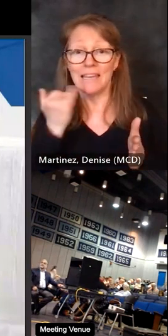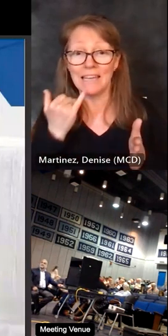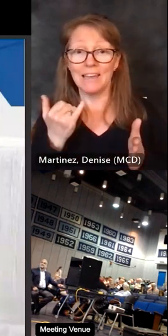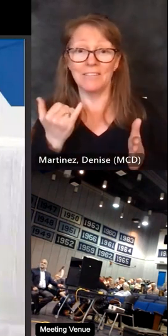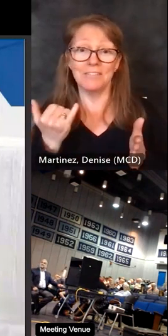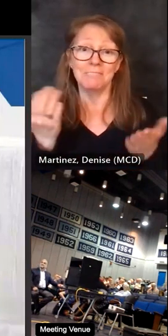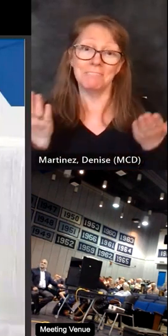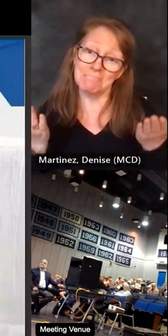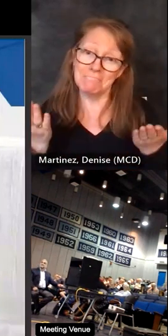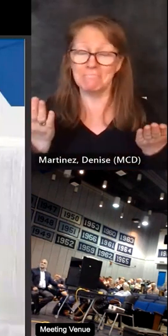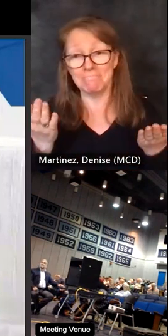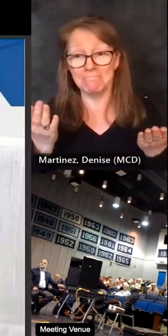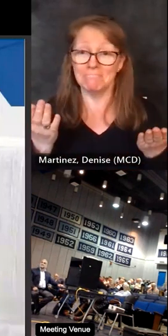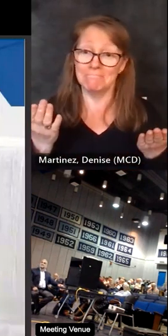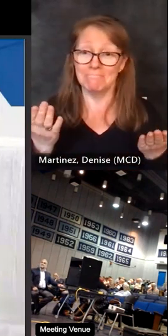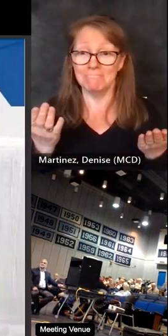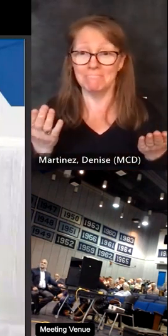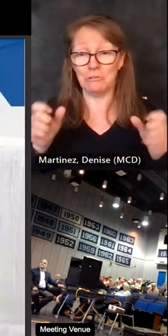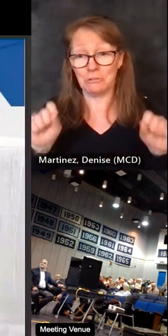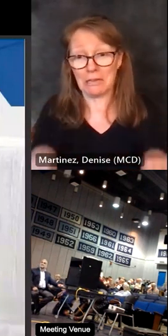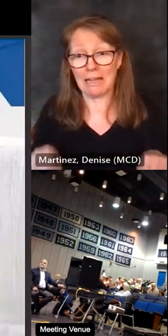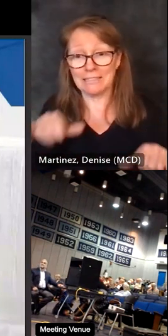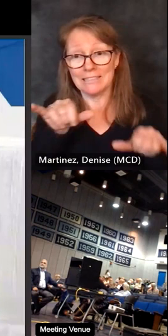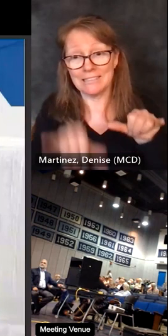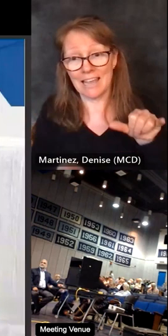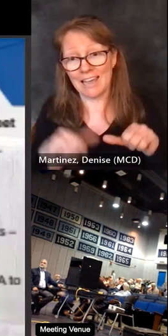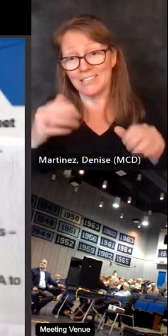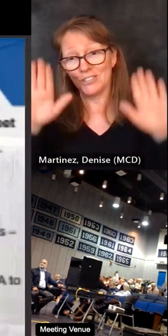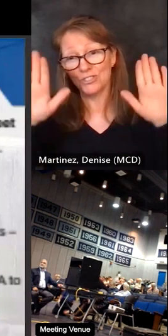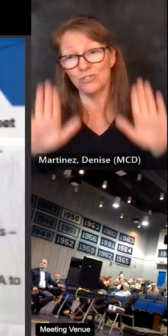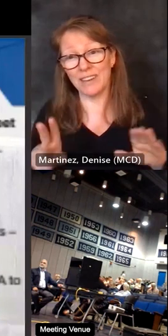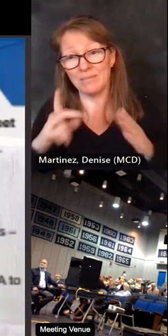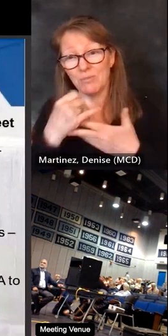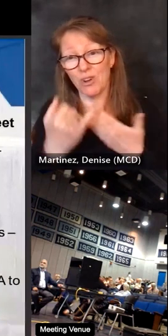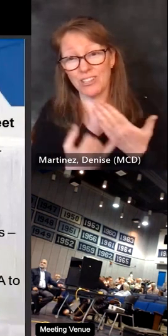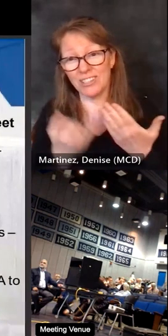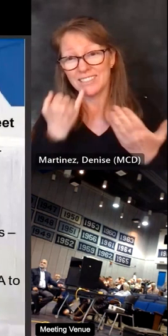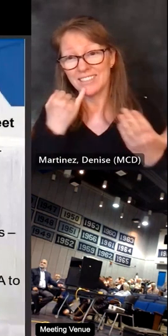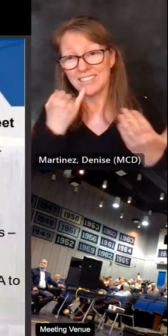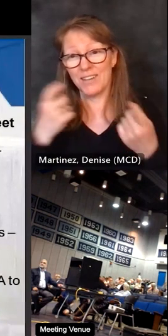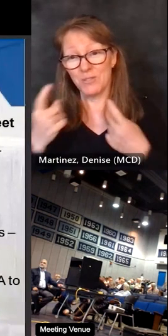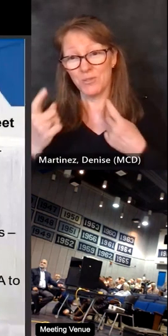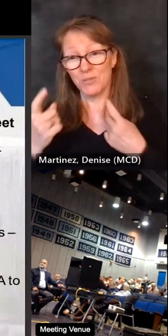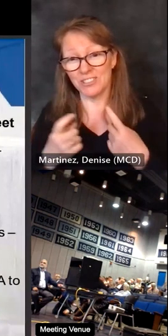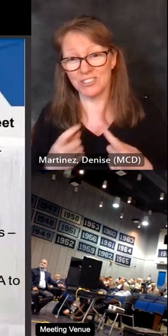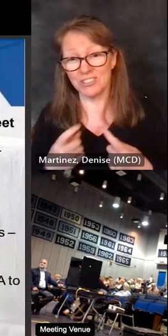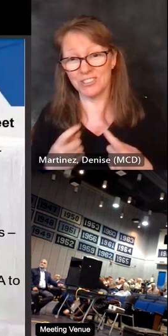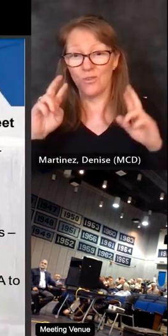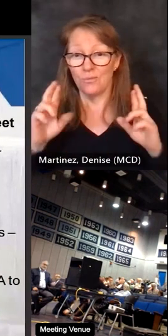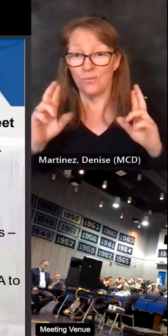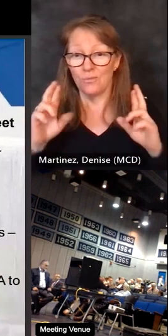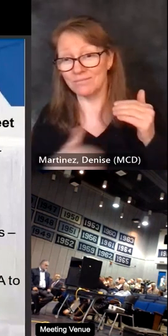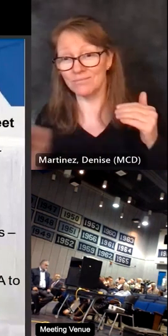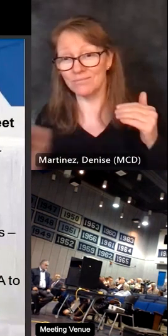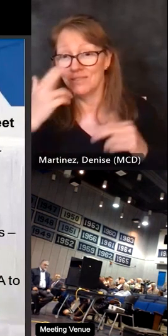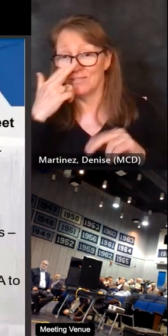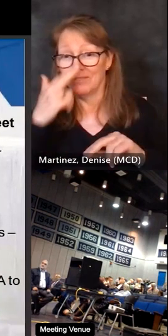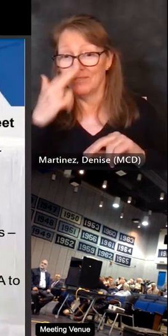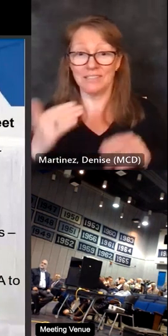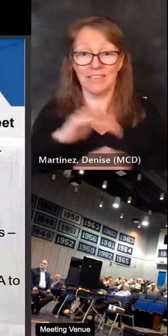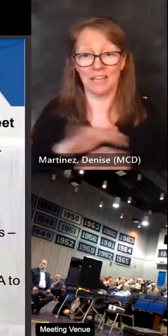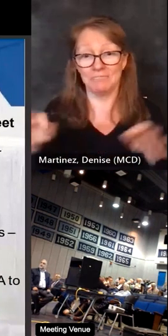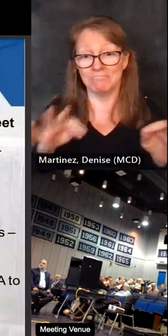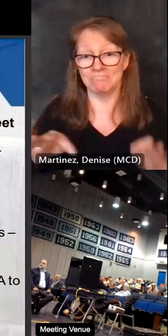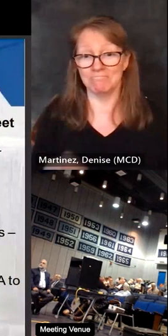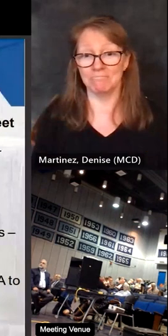and, you know, have questions or get excited about it. All right. So the MBTA is aiming